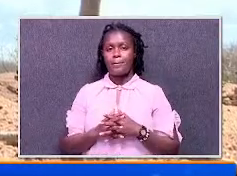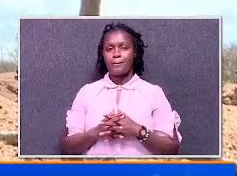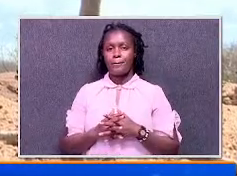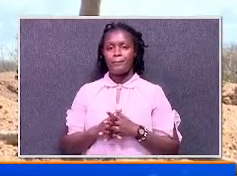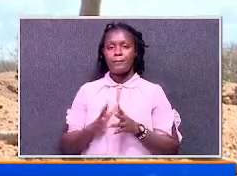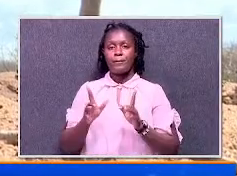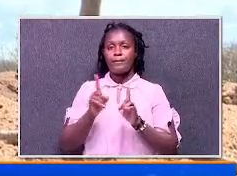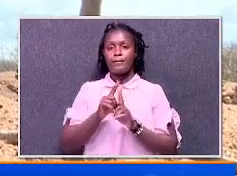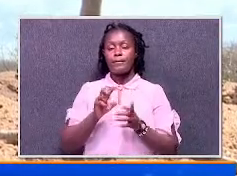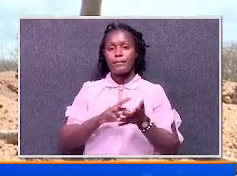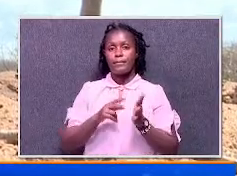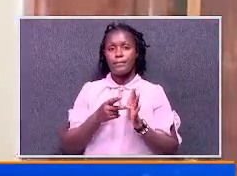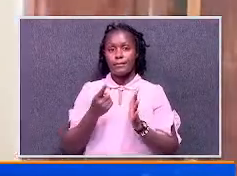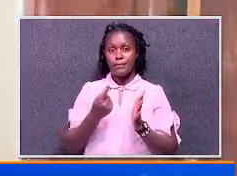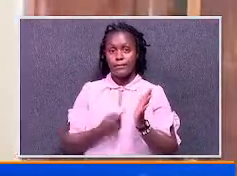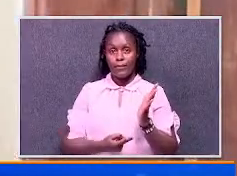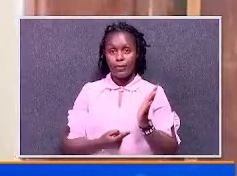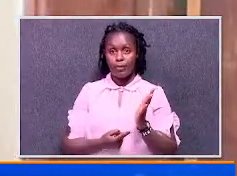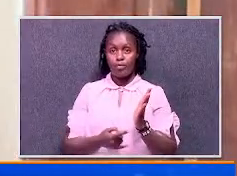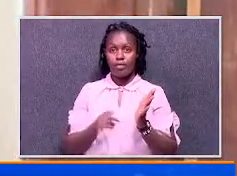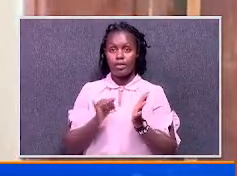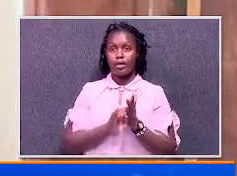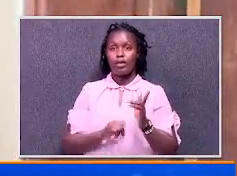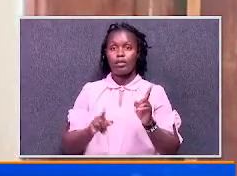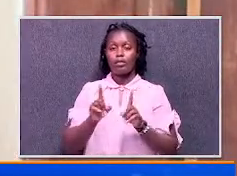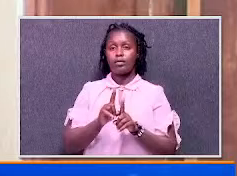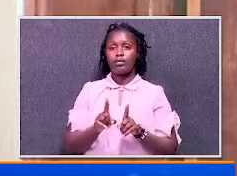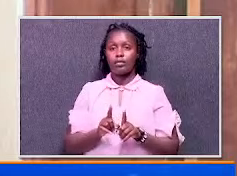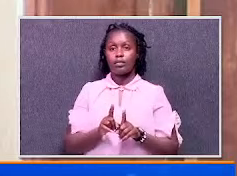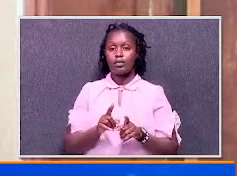Ila ni maji, kitambulisho.